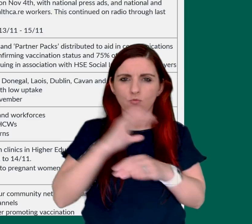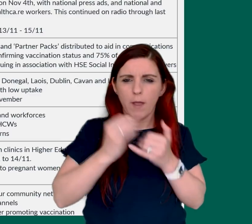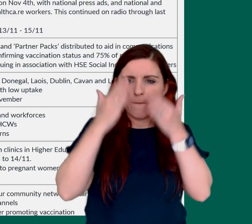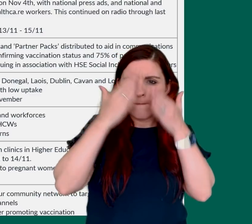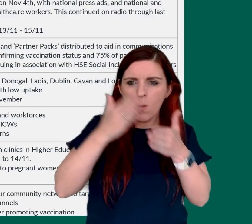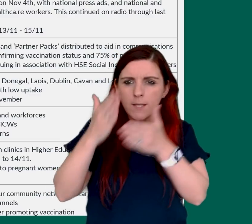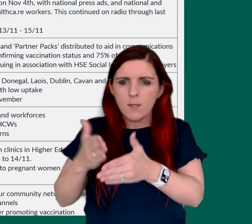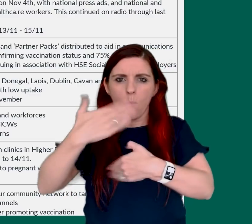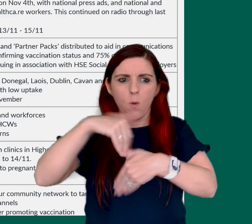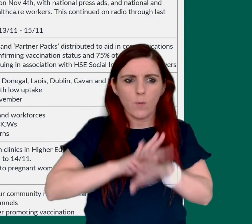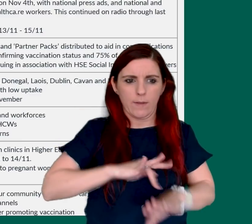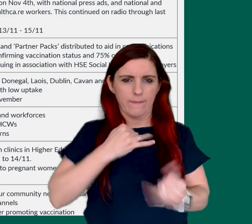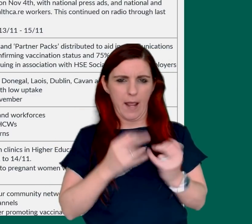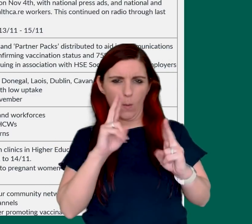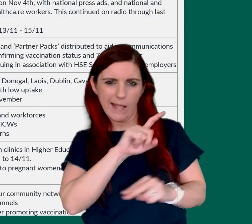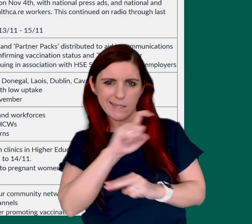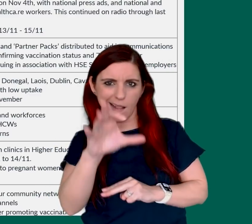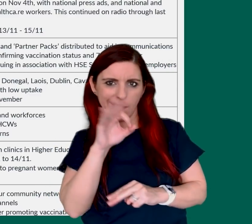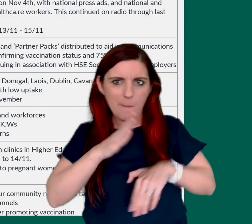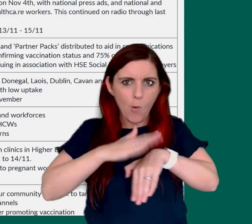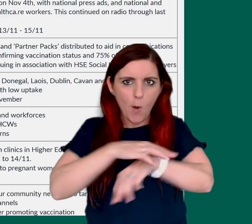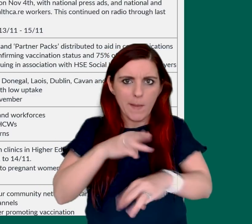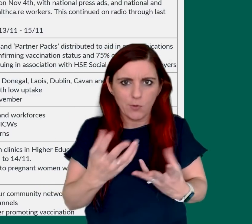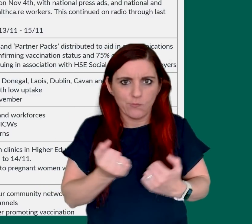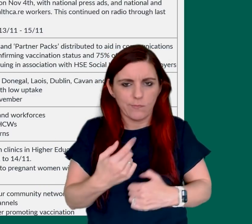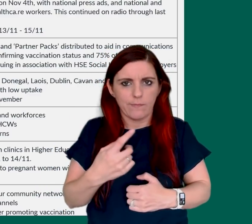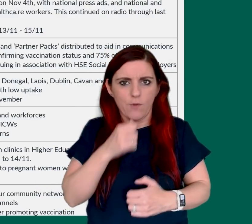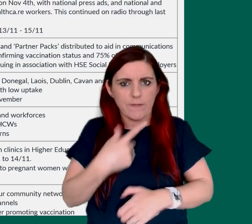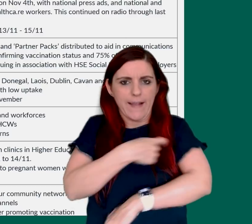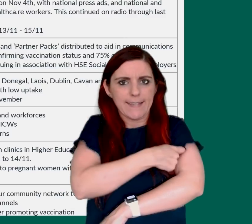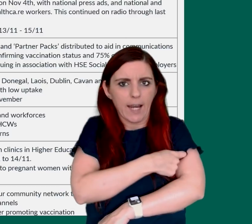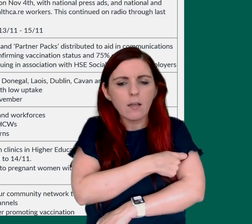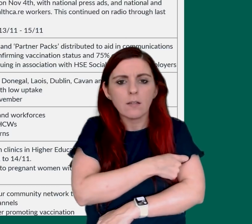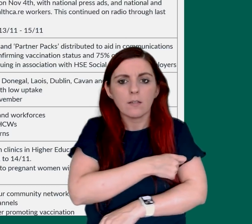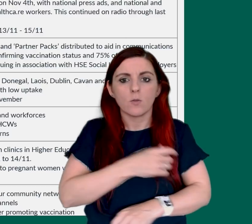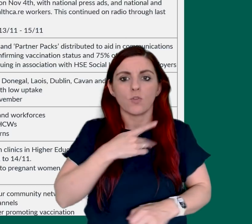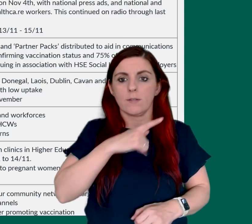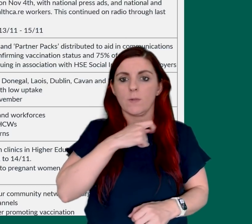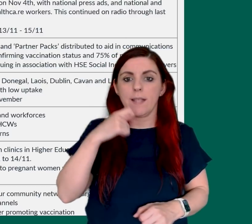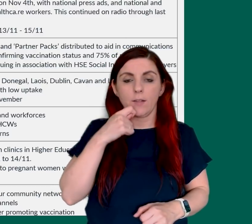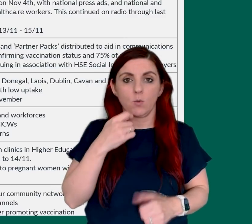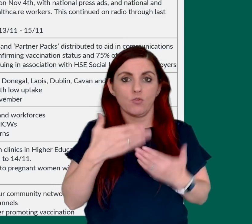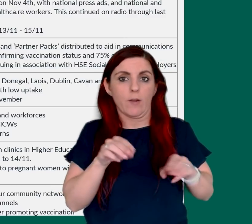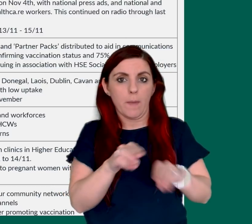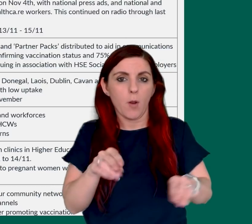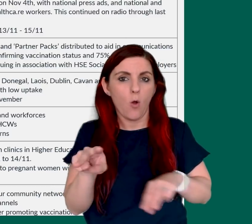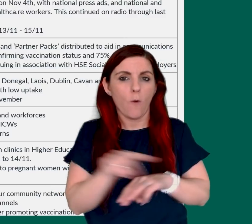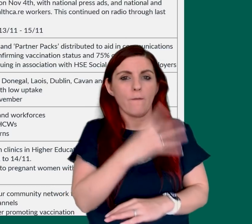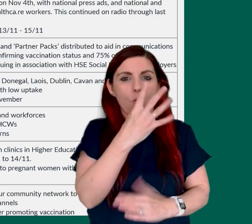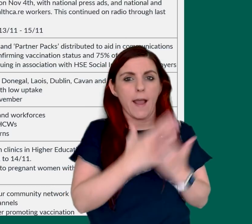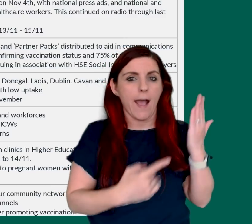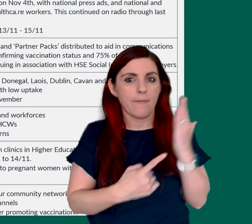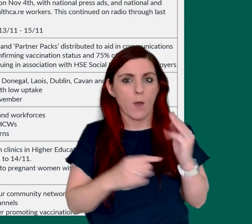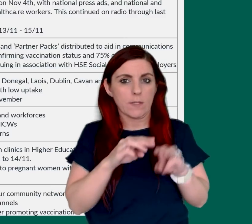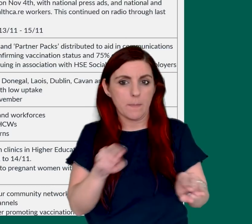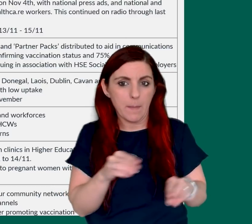areas where we feel we can still get people vaccinated. So just to illustrate the point, in the general population, over 4,500 people